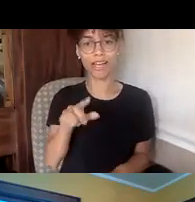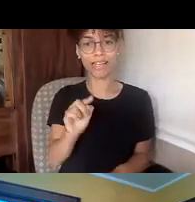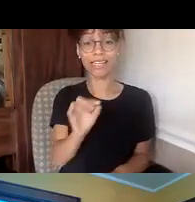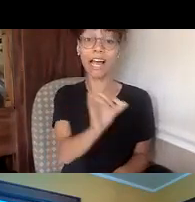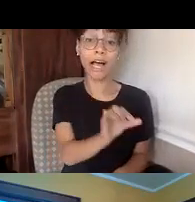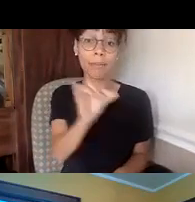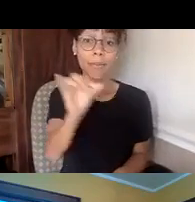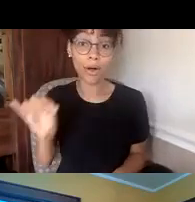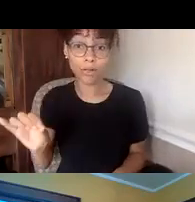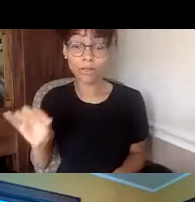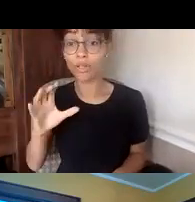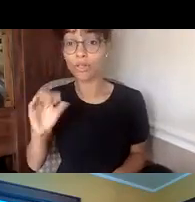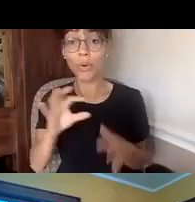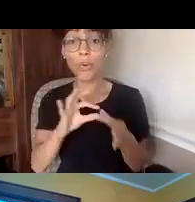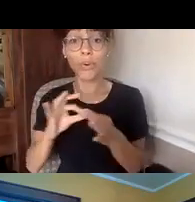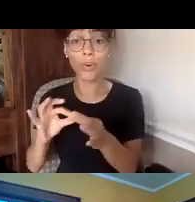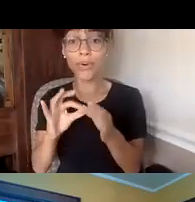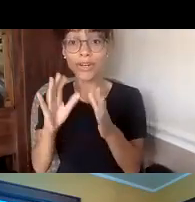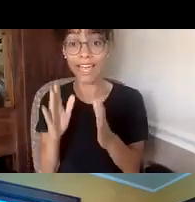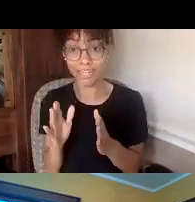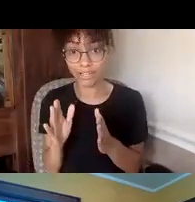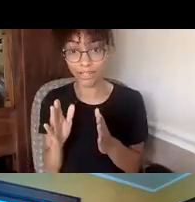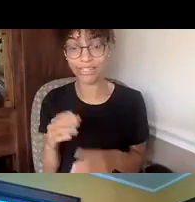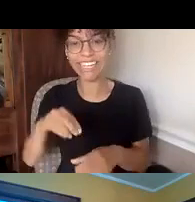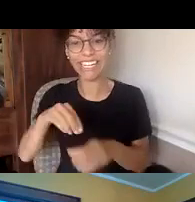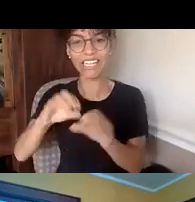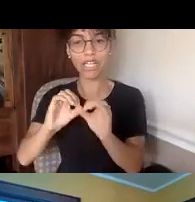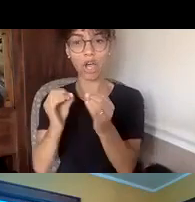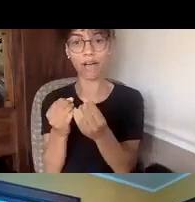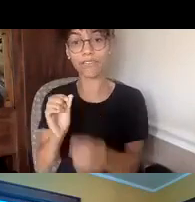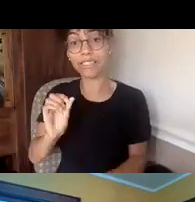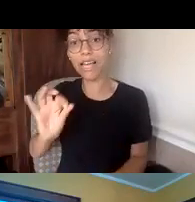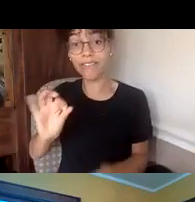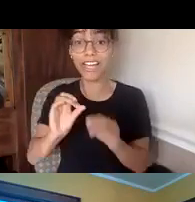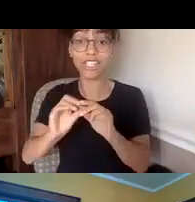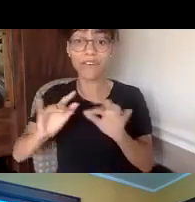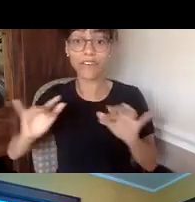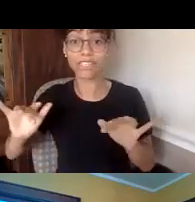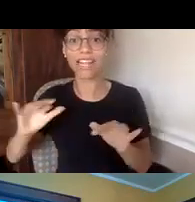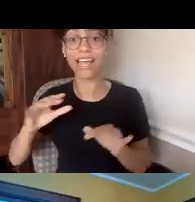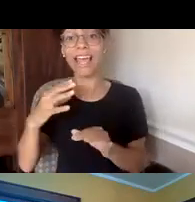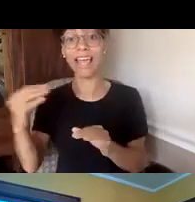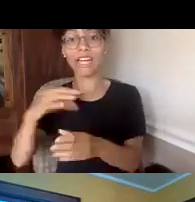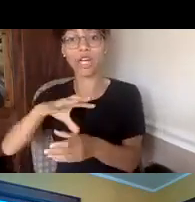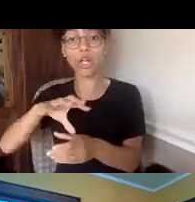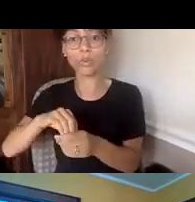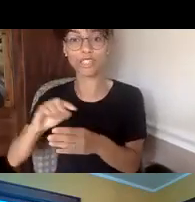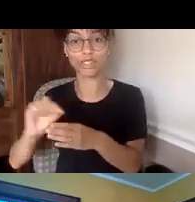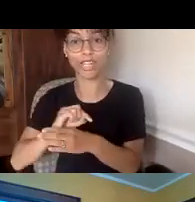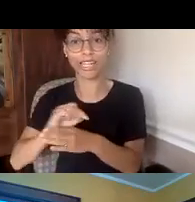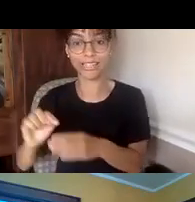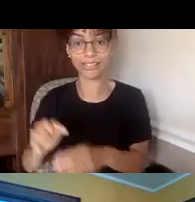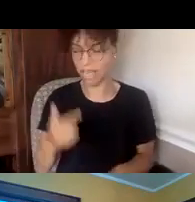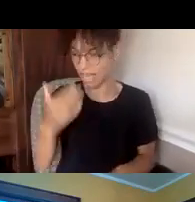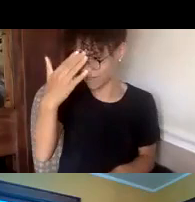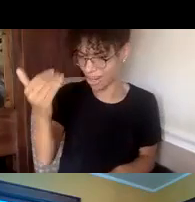also the co-coordinator within our Office of Diversity and Inclusion Trainings. And I forgot